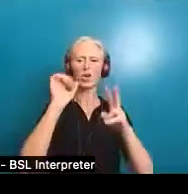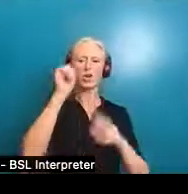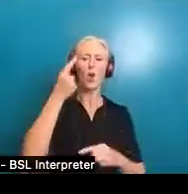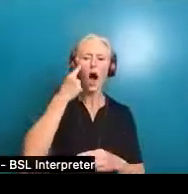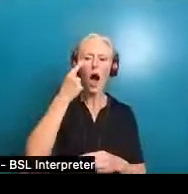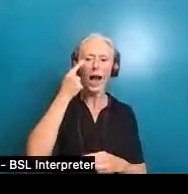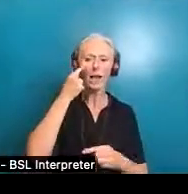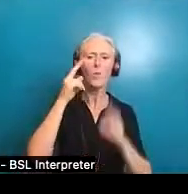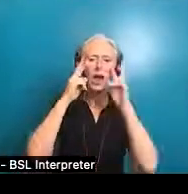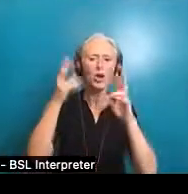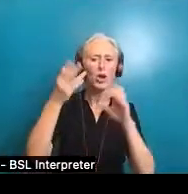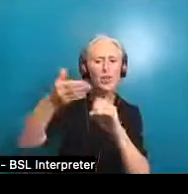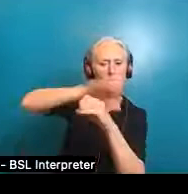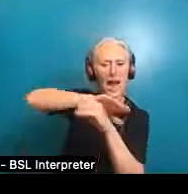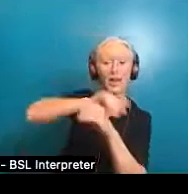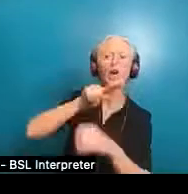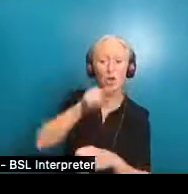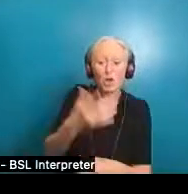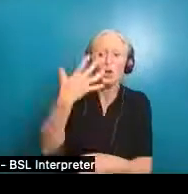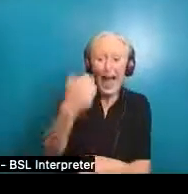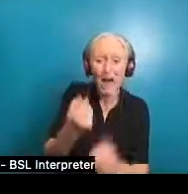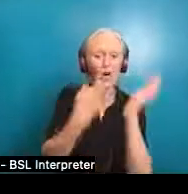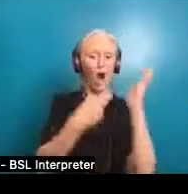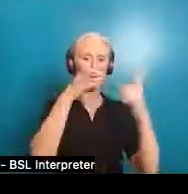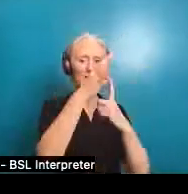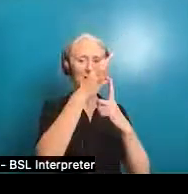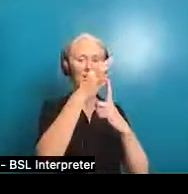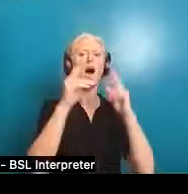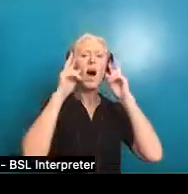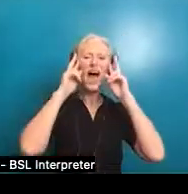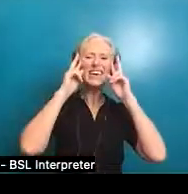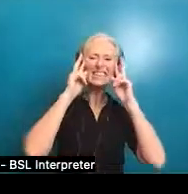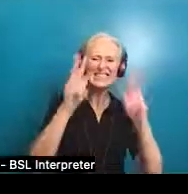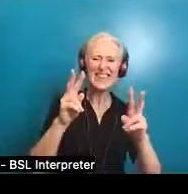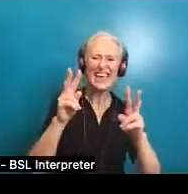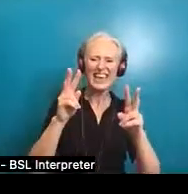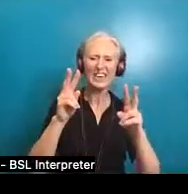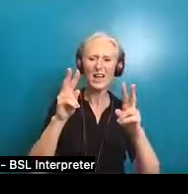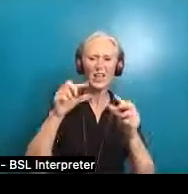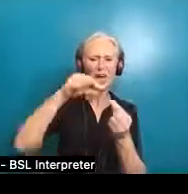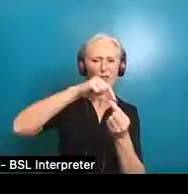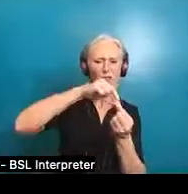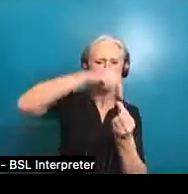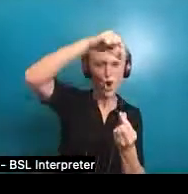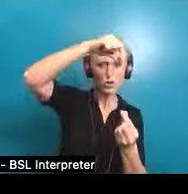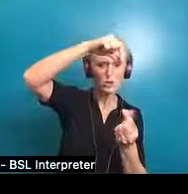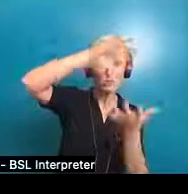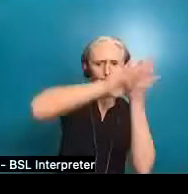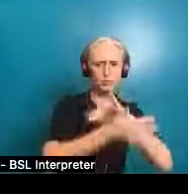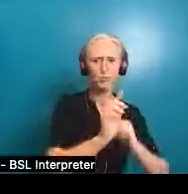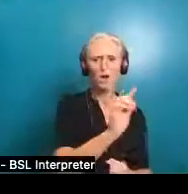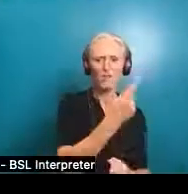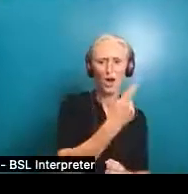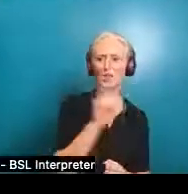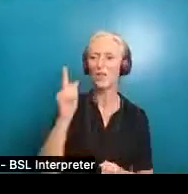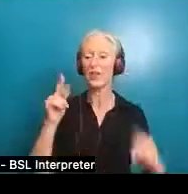retinitis pigmentosa. I can see that your rod cells degenerate first, then your cone cells.